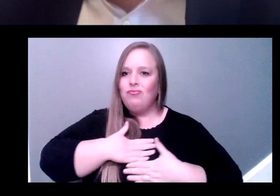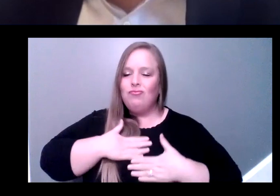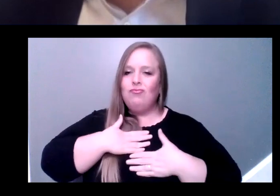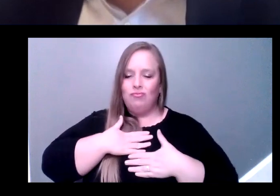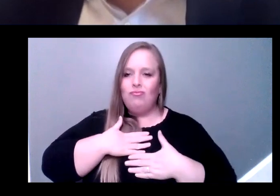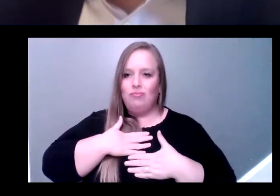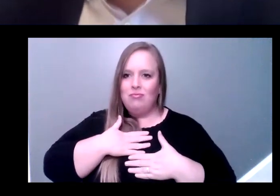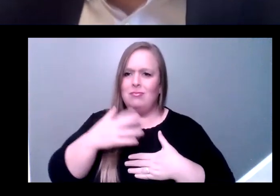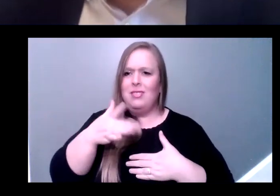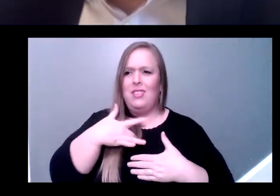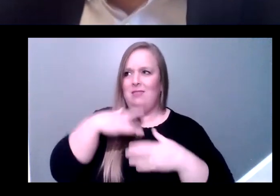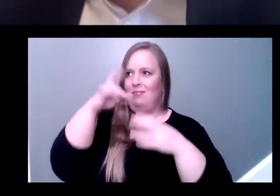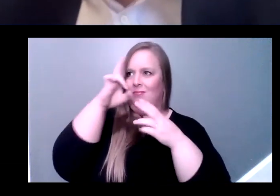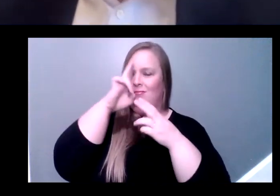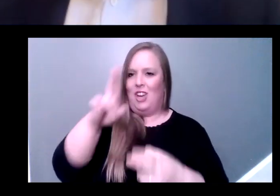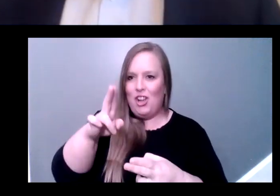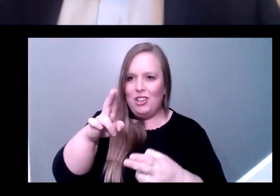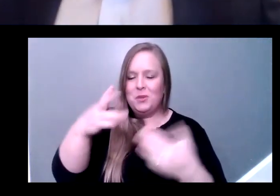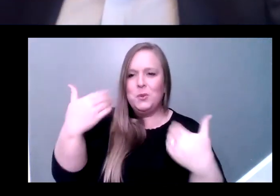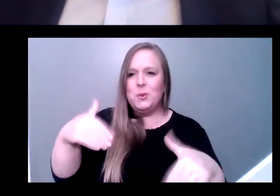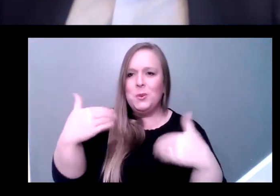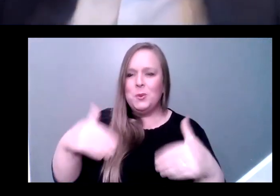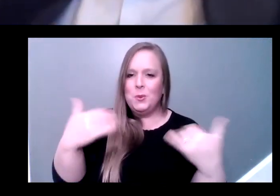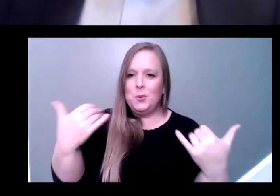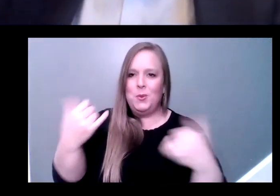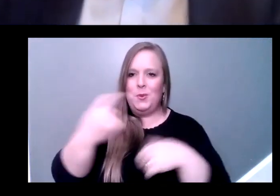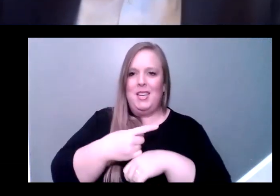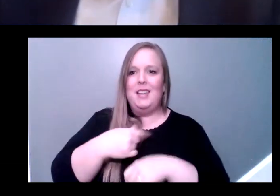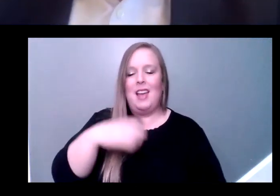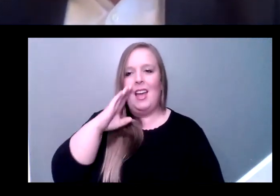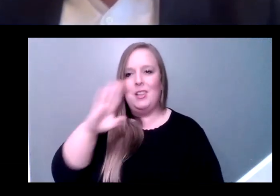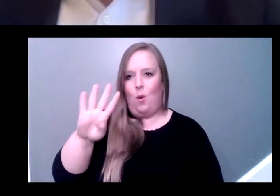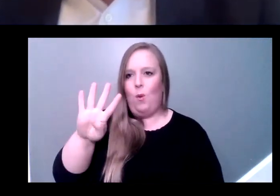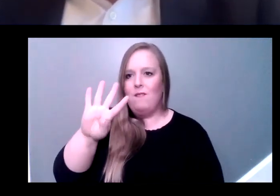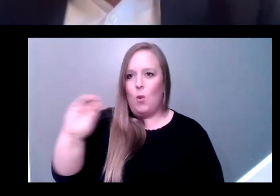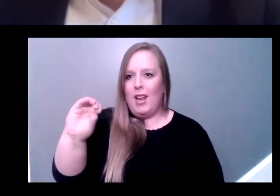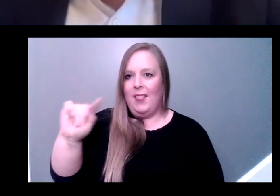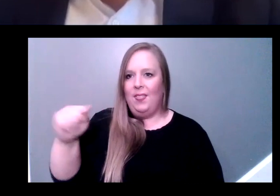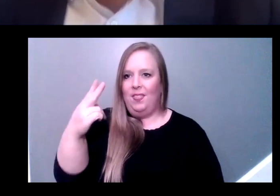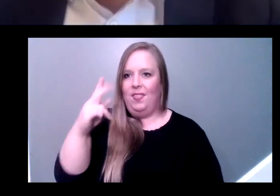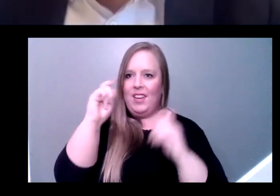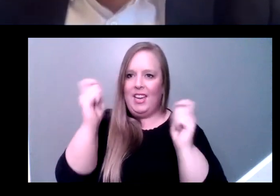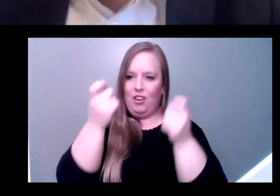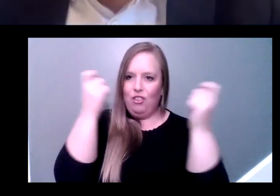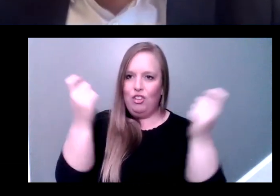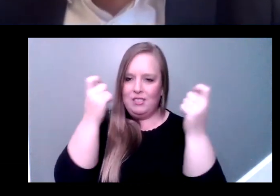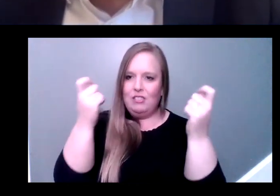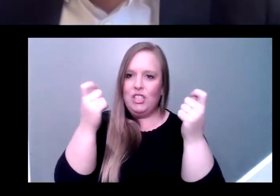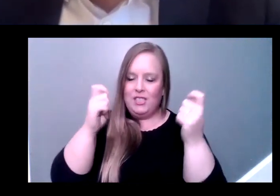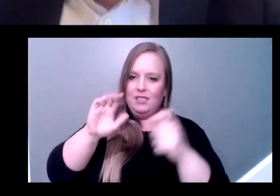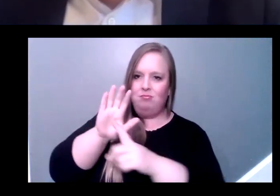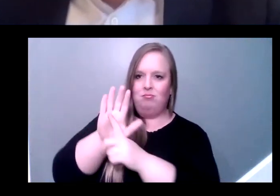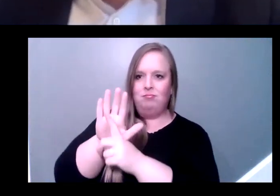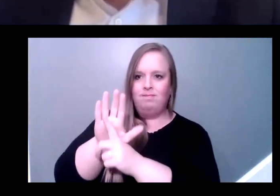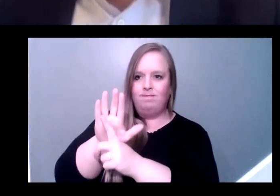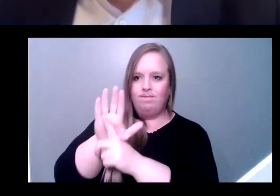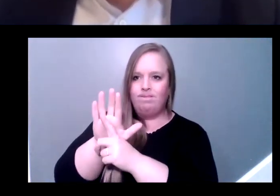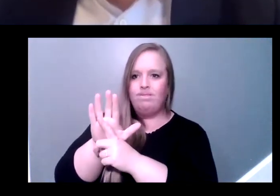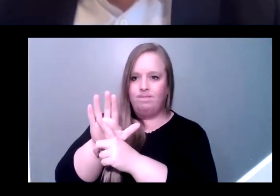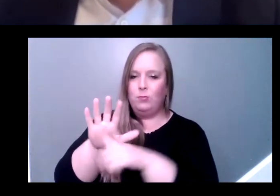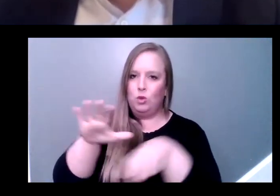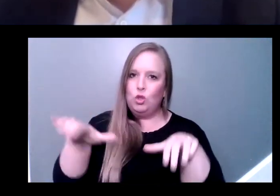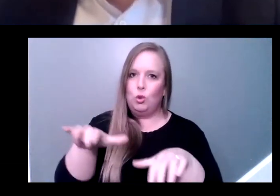an honor, actually, to be doing this. I know this is your 40th anniversary of doing